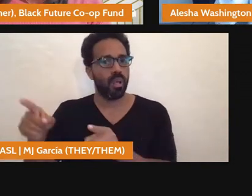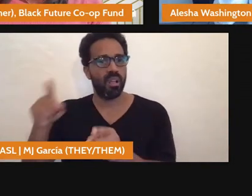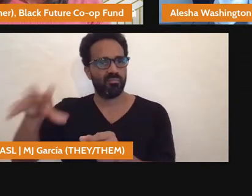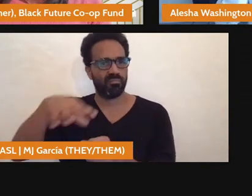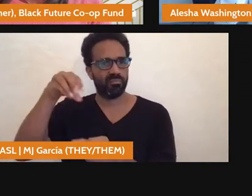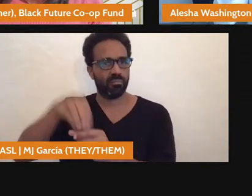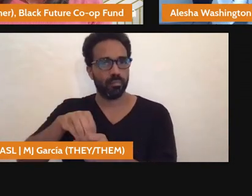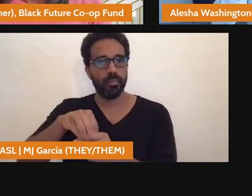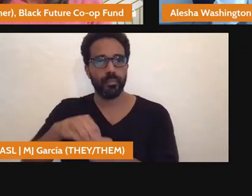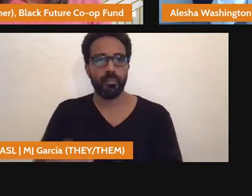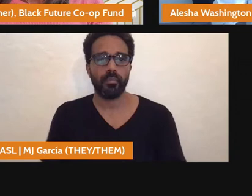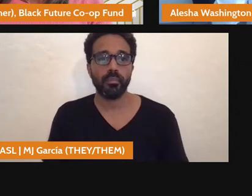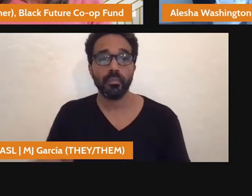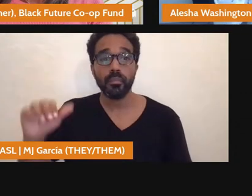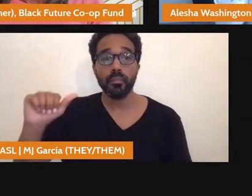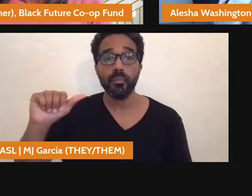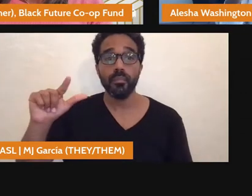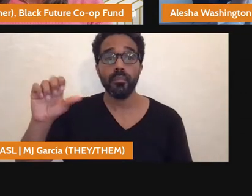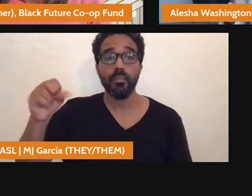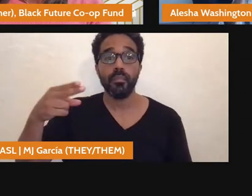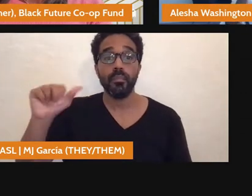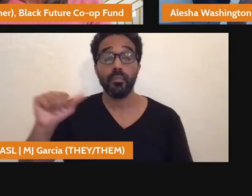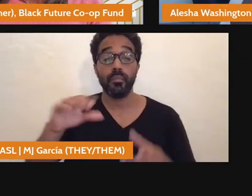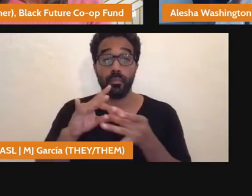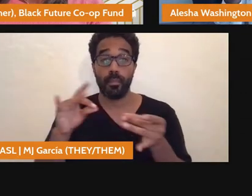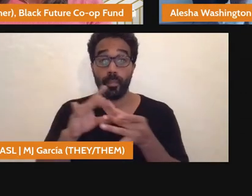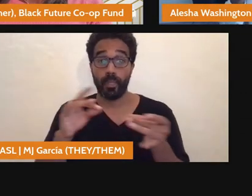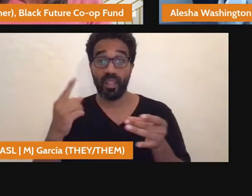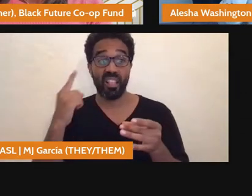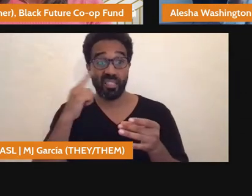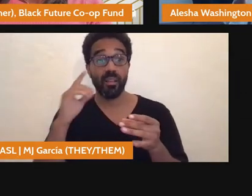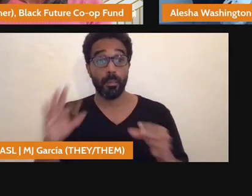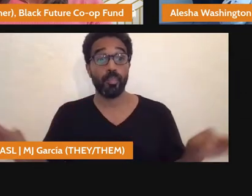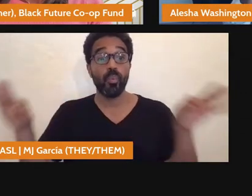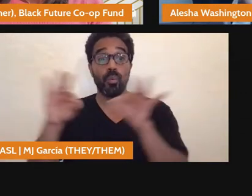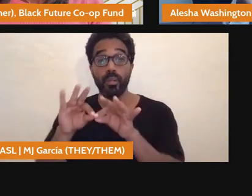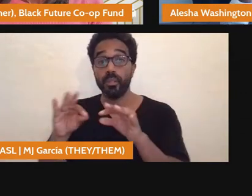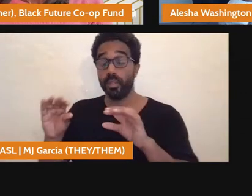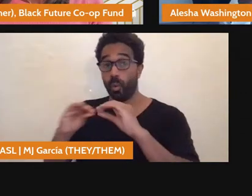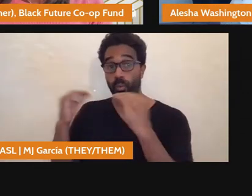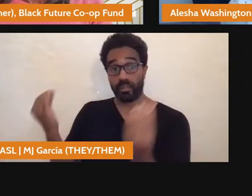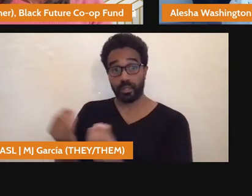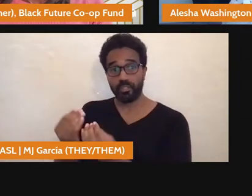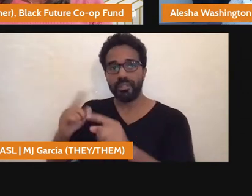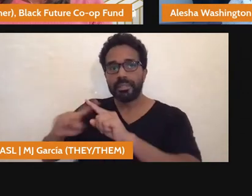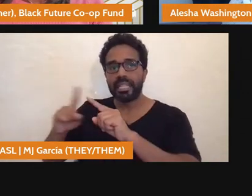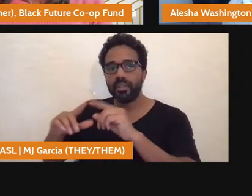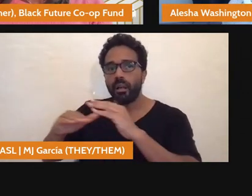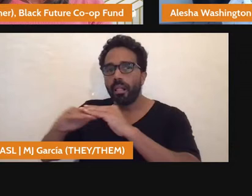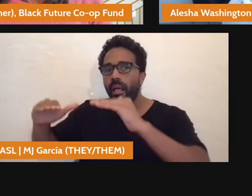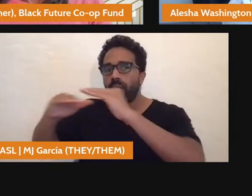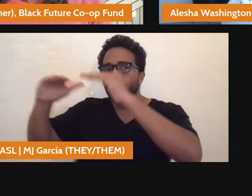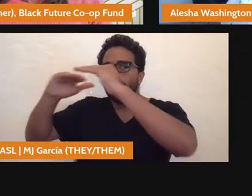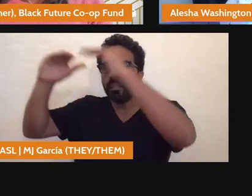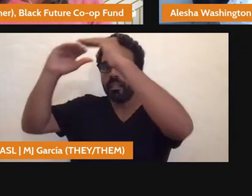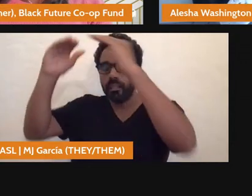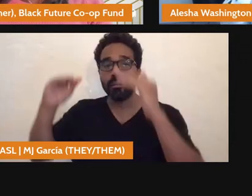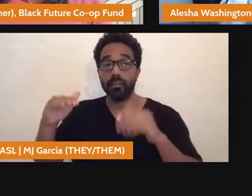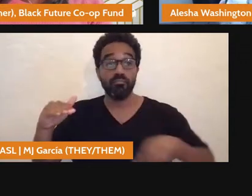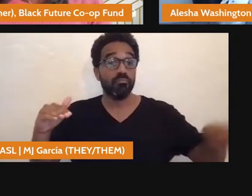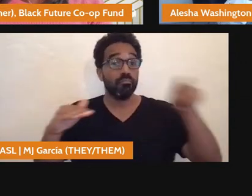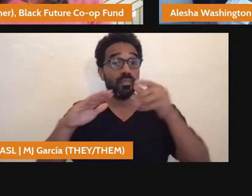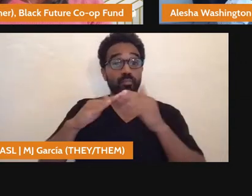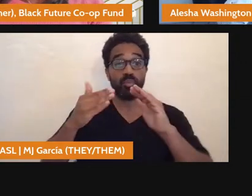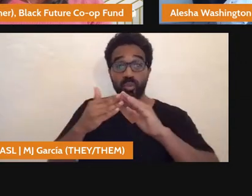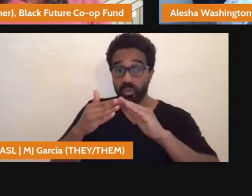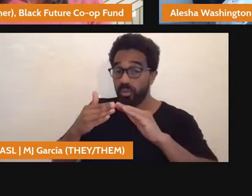you look at it from different levels within an organization, particularly a foundation, right? So just to add to what you guys are saying, you know,